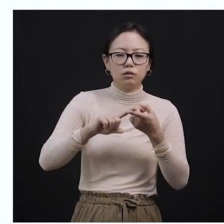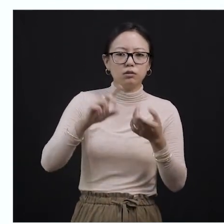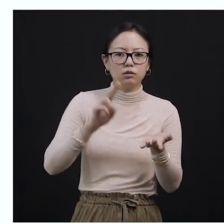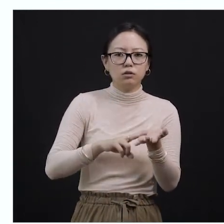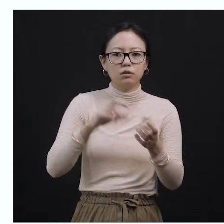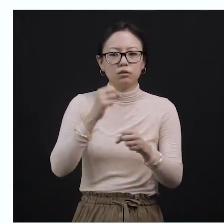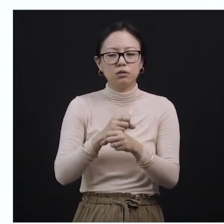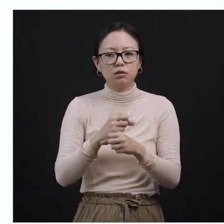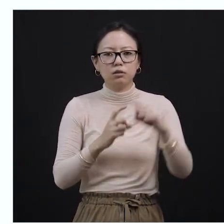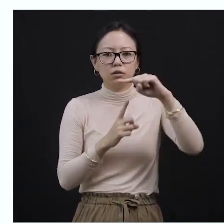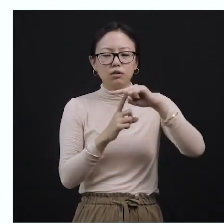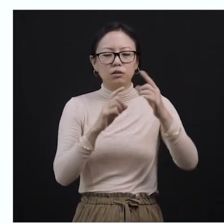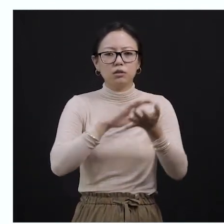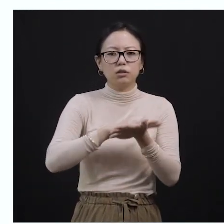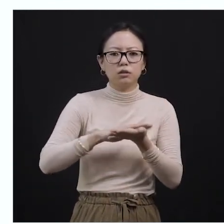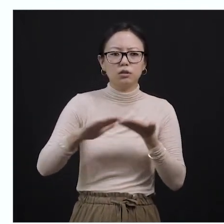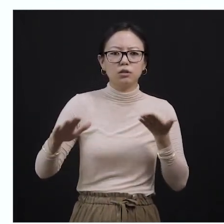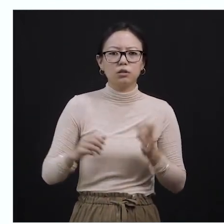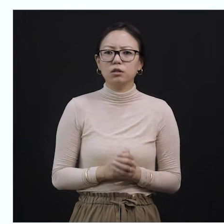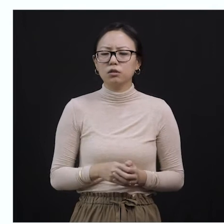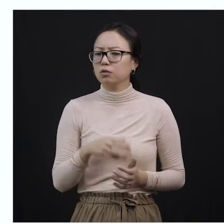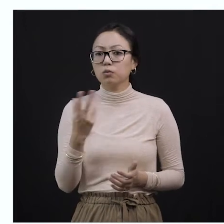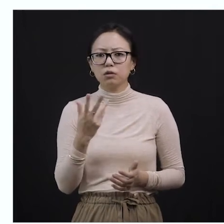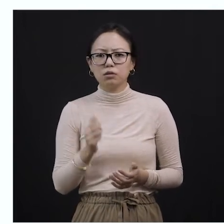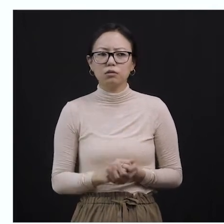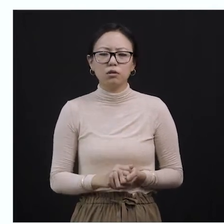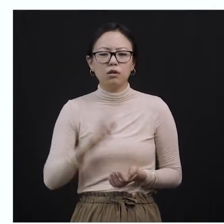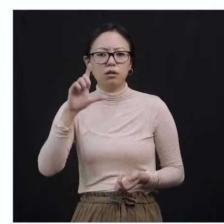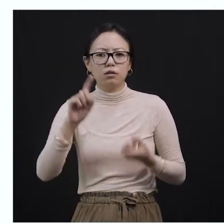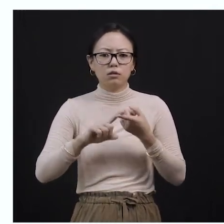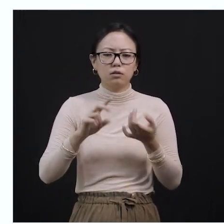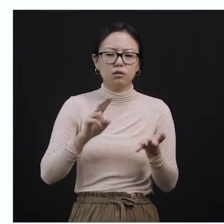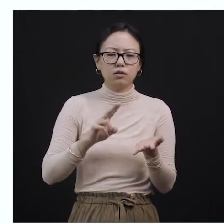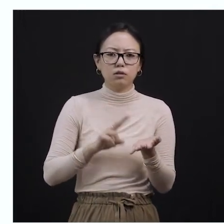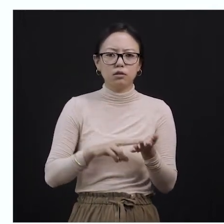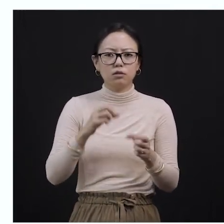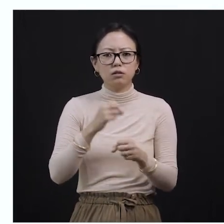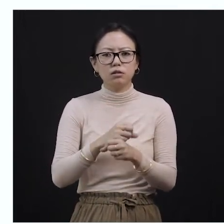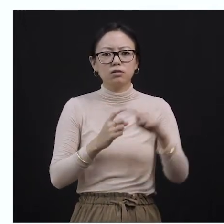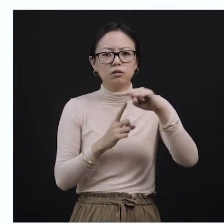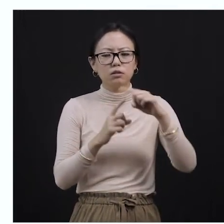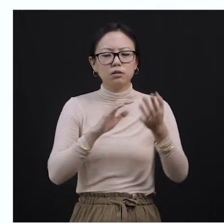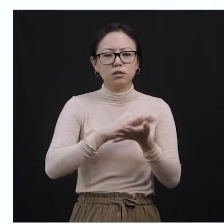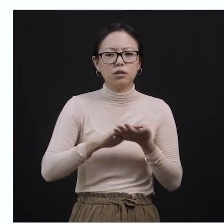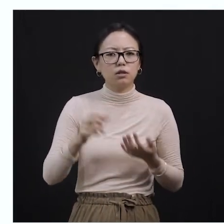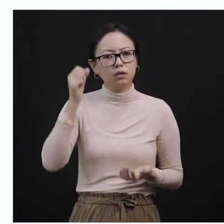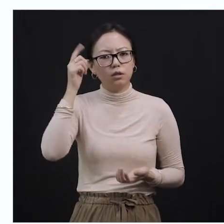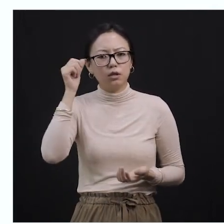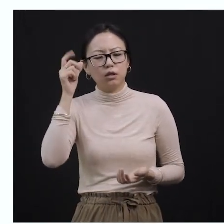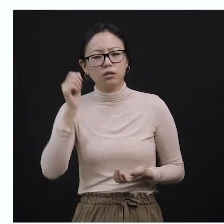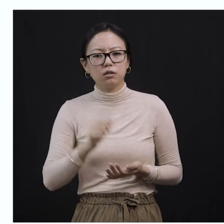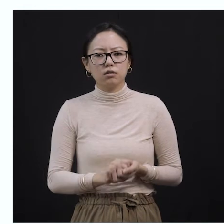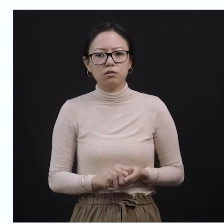how long an object is. For example, I have this pointer with me. This pointer we can measure with our